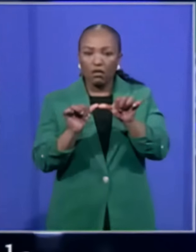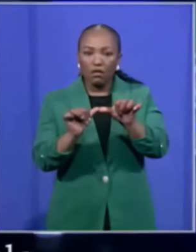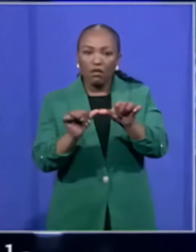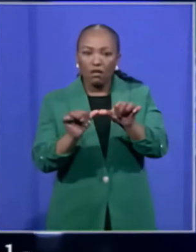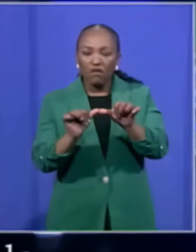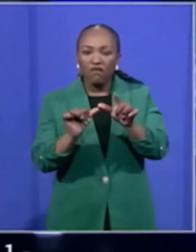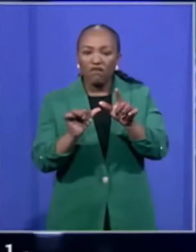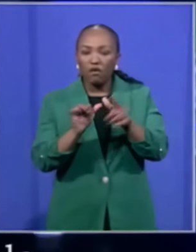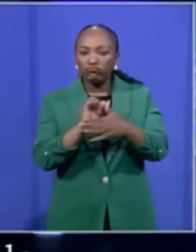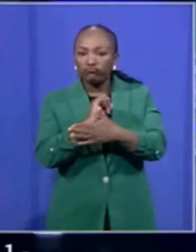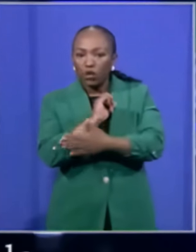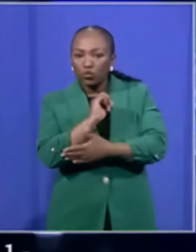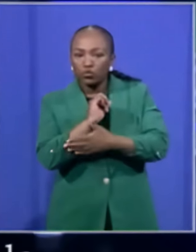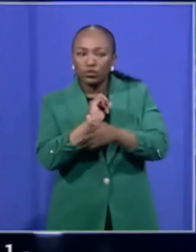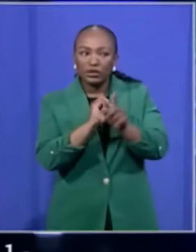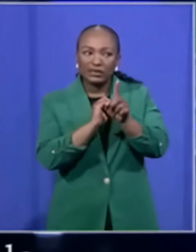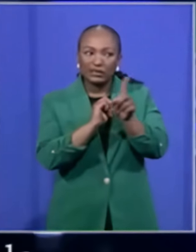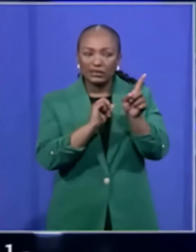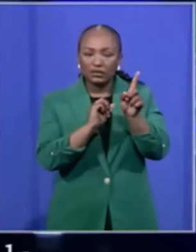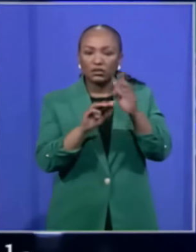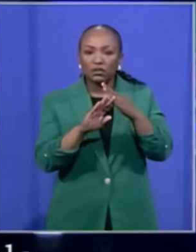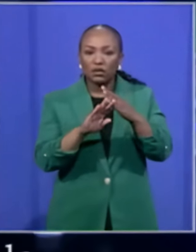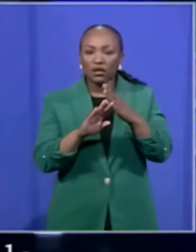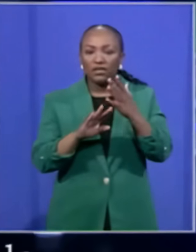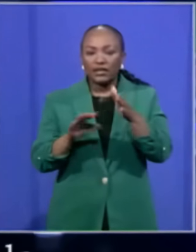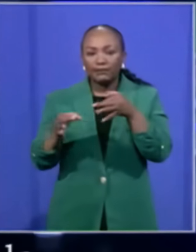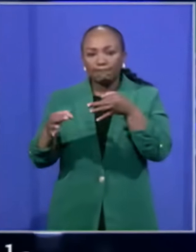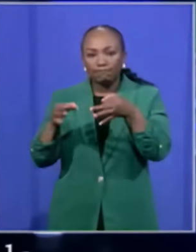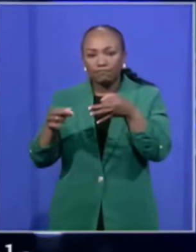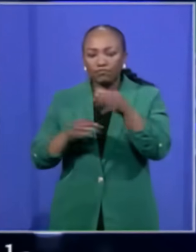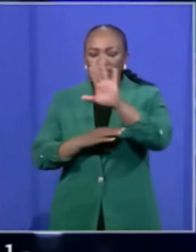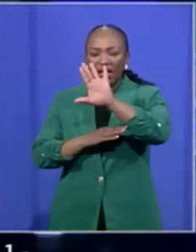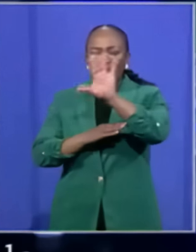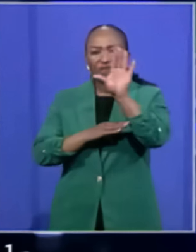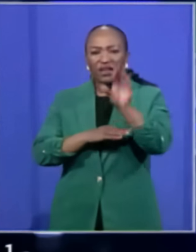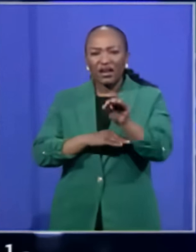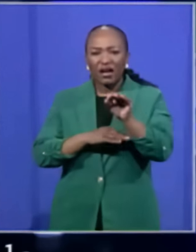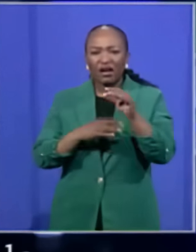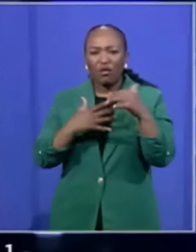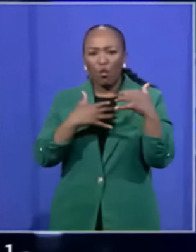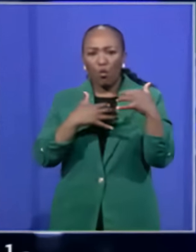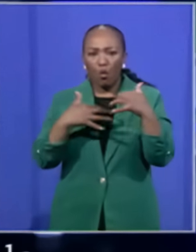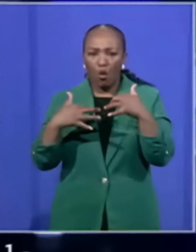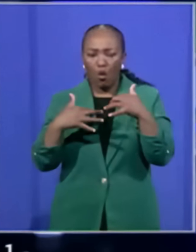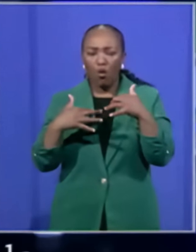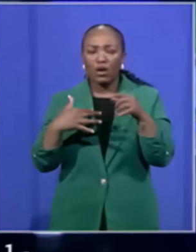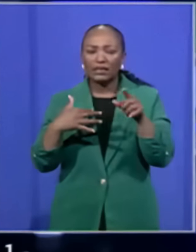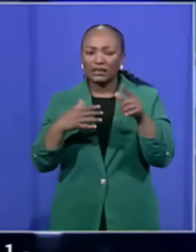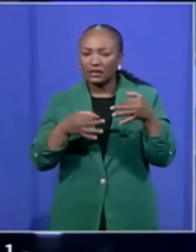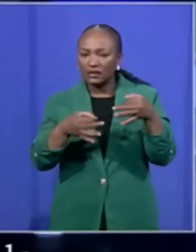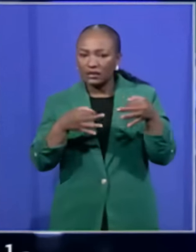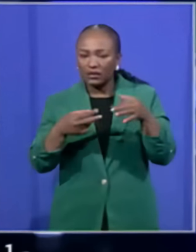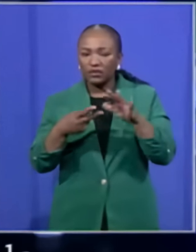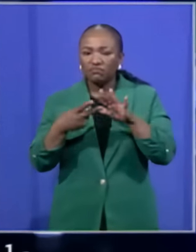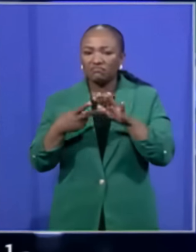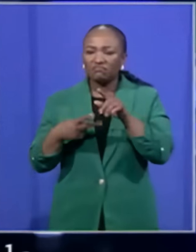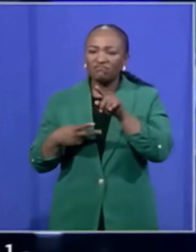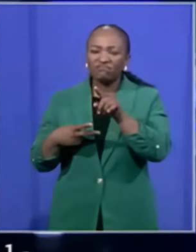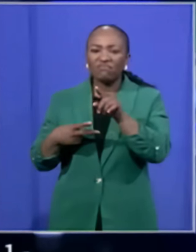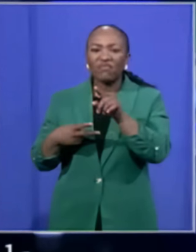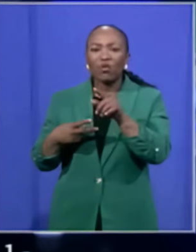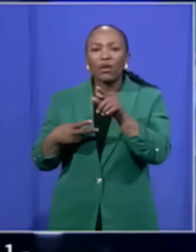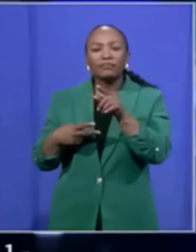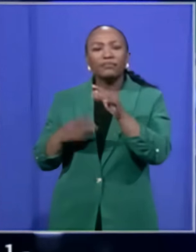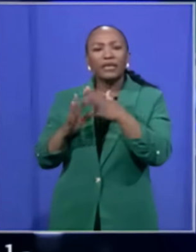boetse a bontsha ngongoreo ka dintwa tse etsahalang Afrika mmoho le ditshitiso kgolong ya moruo ka lebaka la ho nyollwa ha lekgetho la thomello ya thepa ke